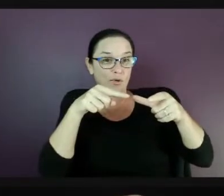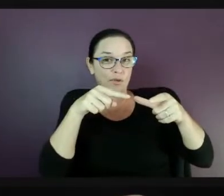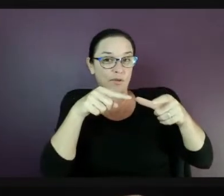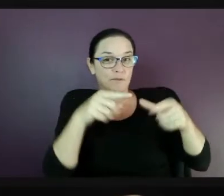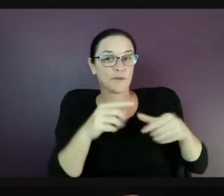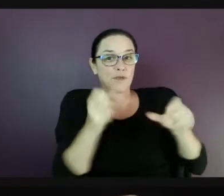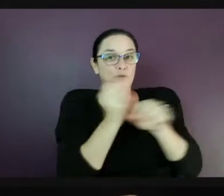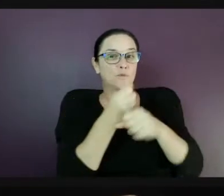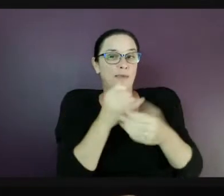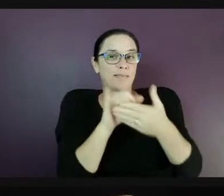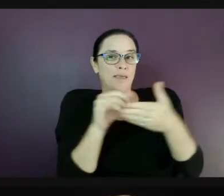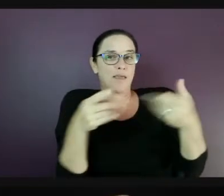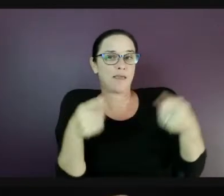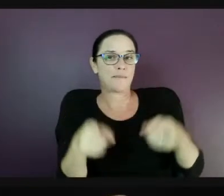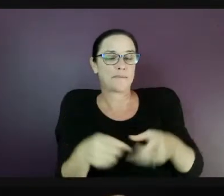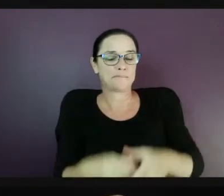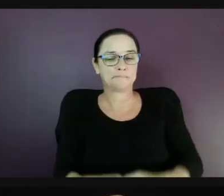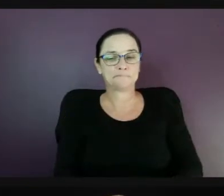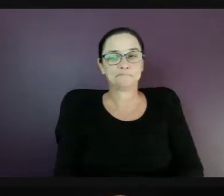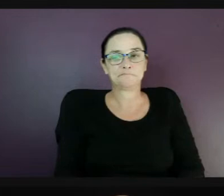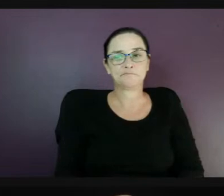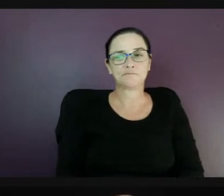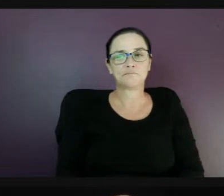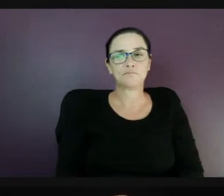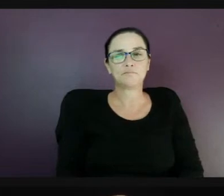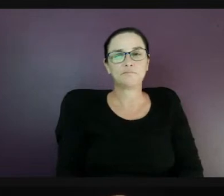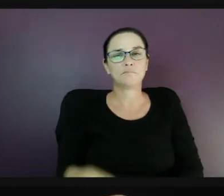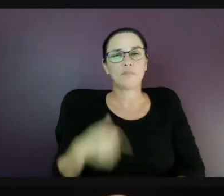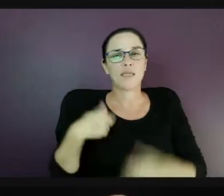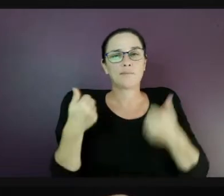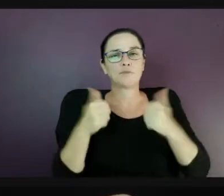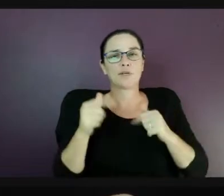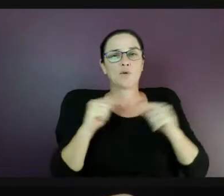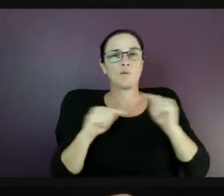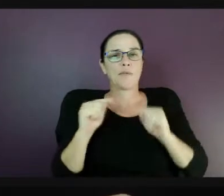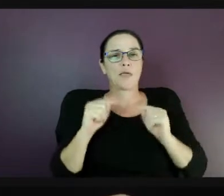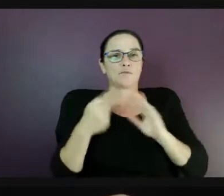here. Let's see if I can back this up. I might have to